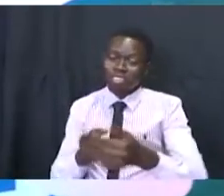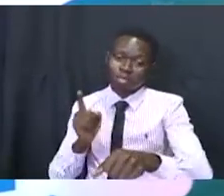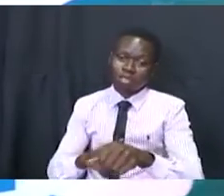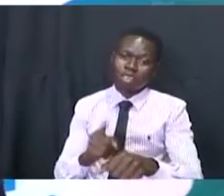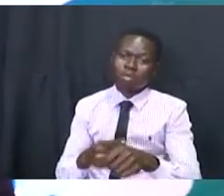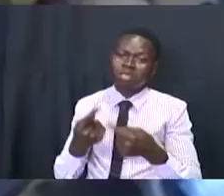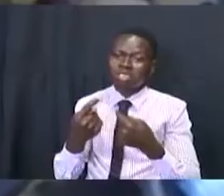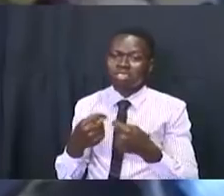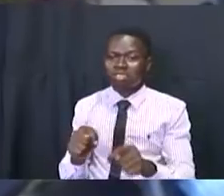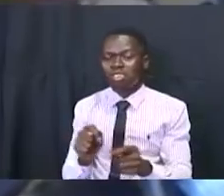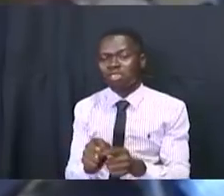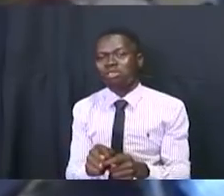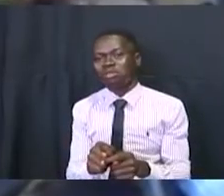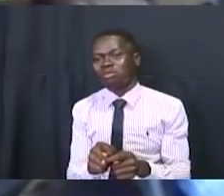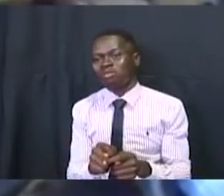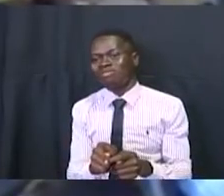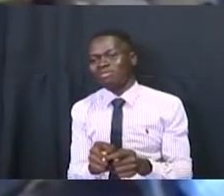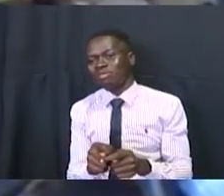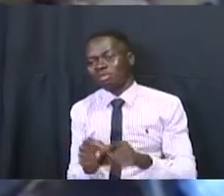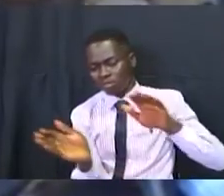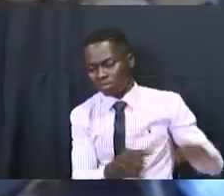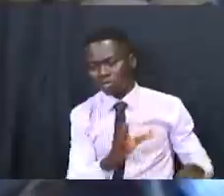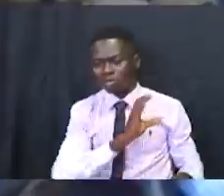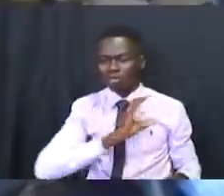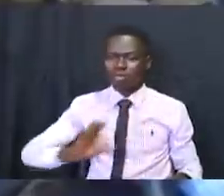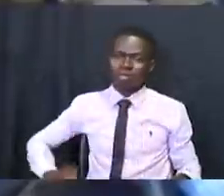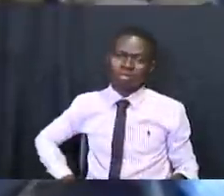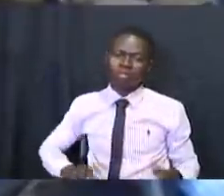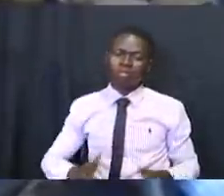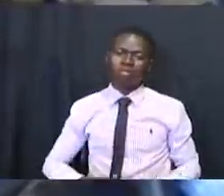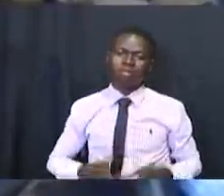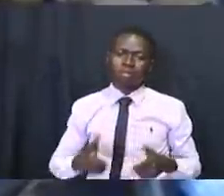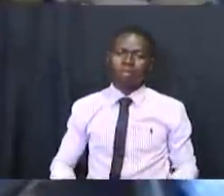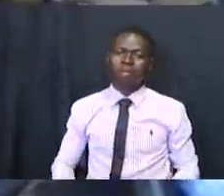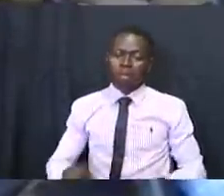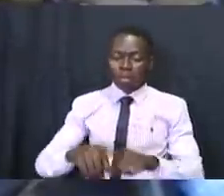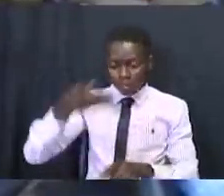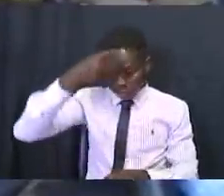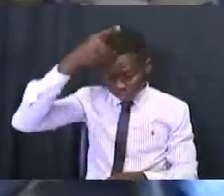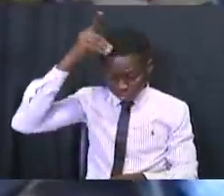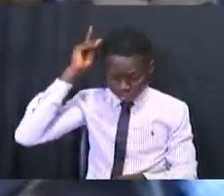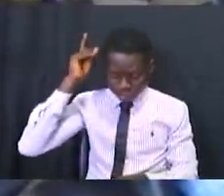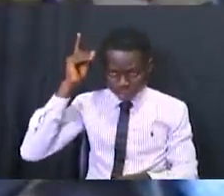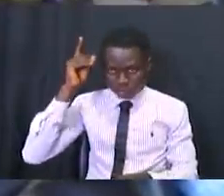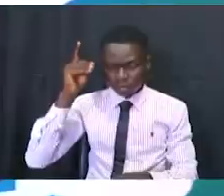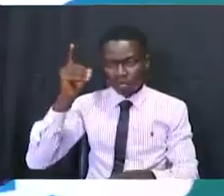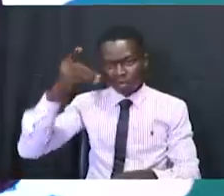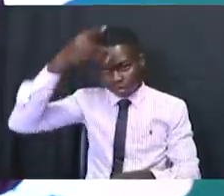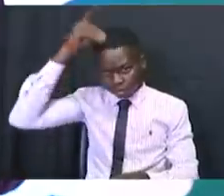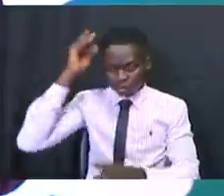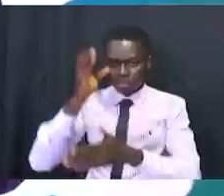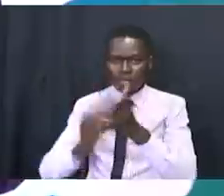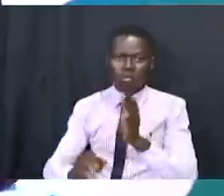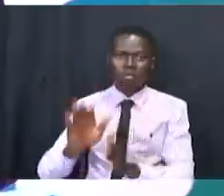that at the expense of our Christian walk. But let's listen to Daniel. Daniel chapter 5, verse